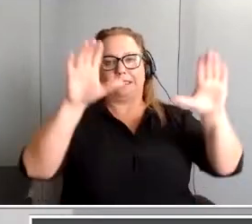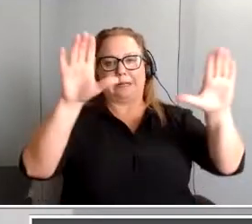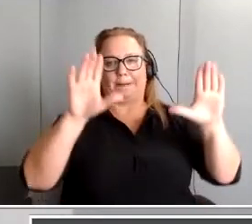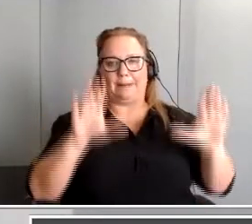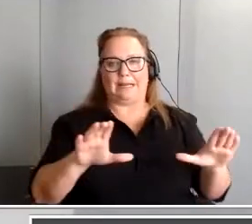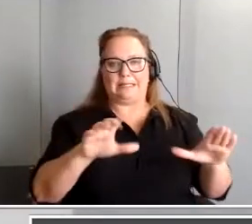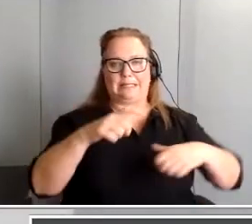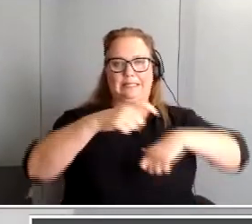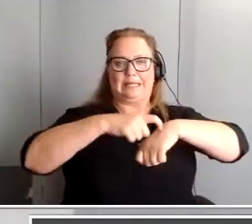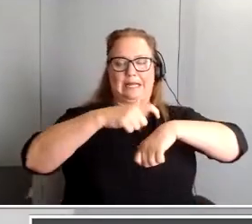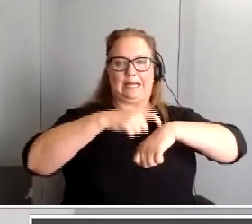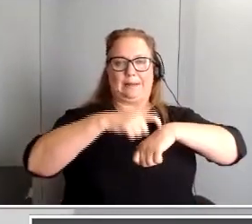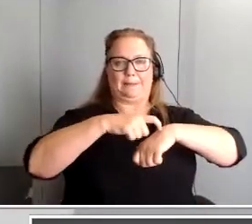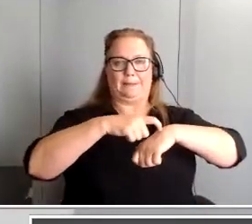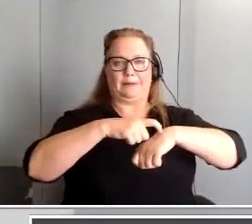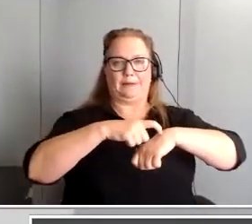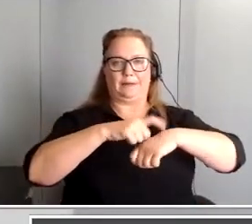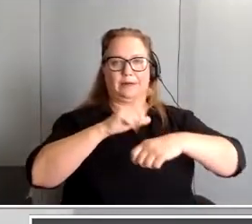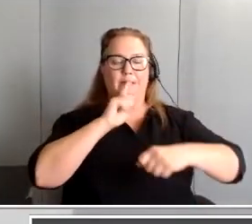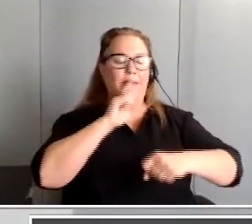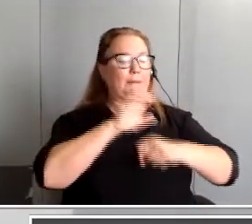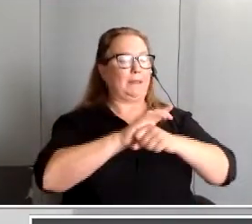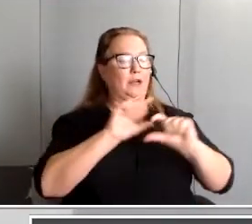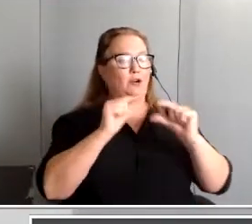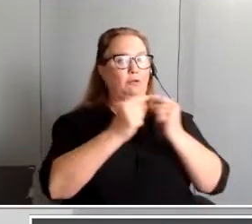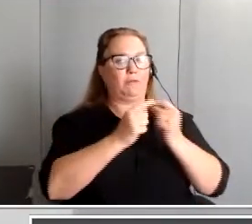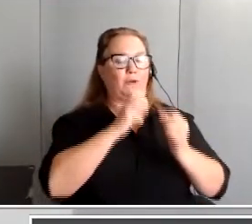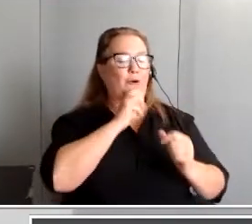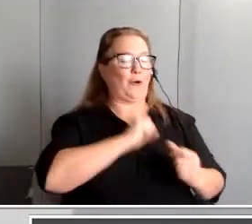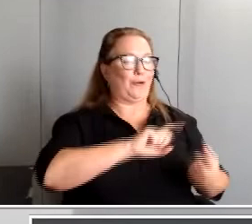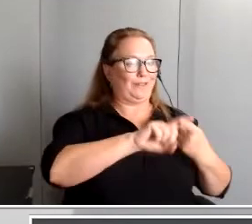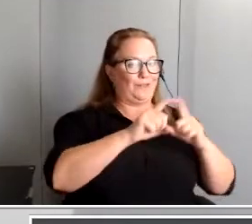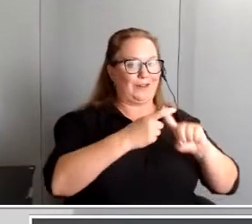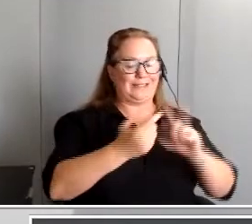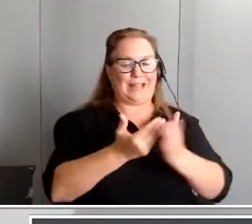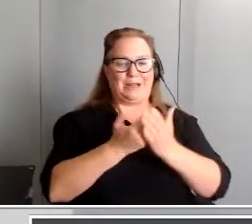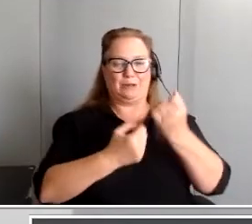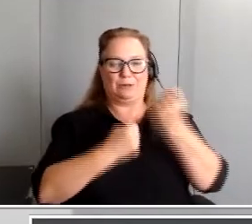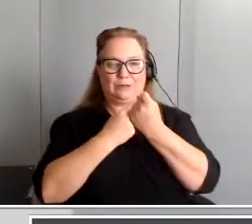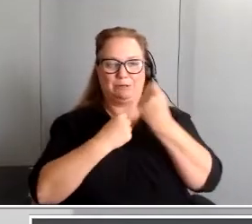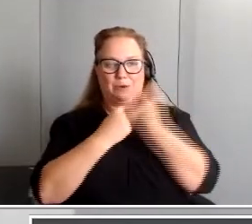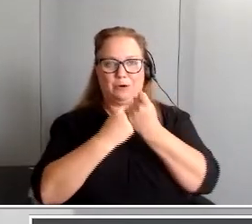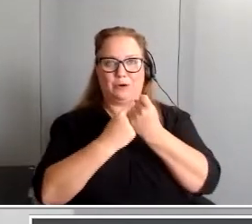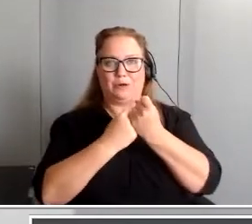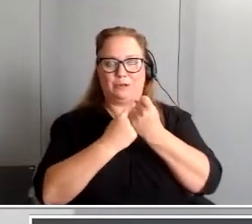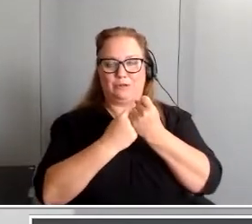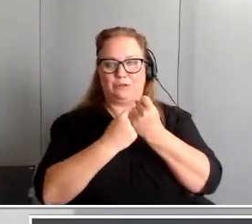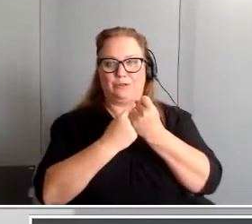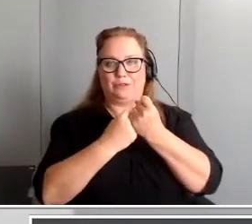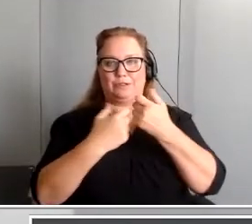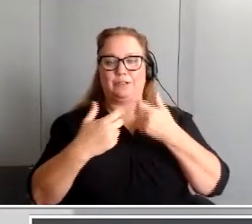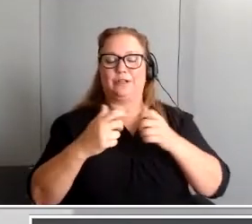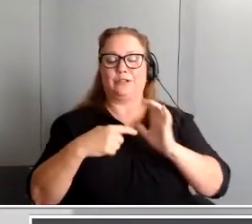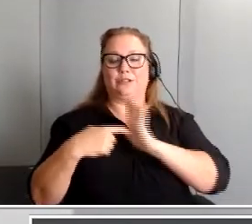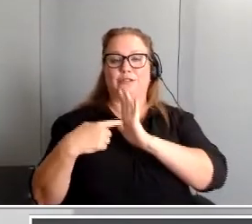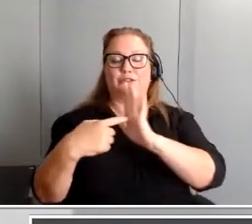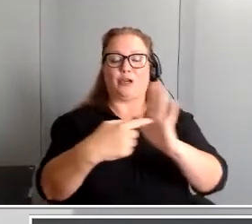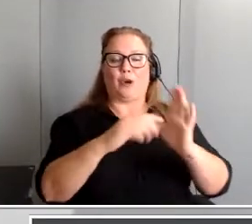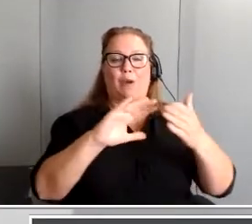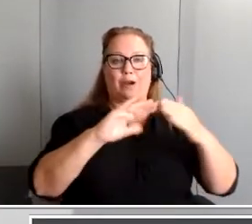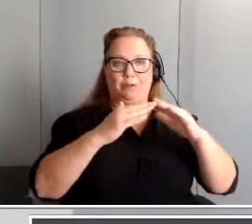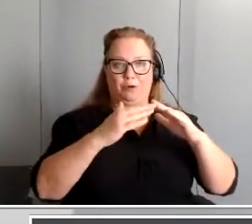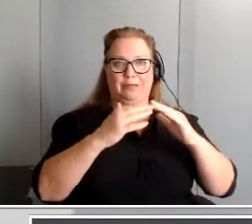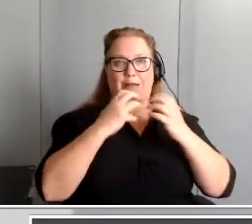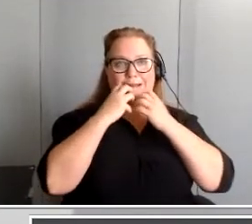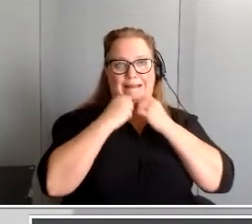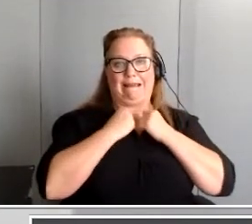amazing time. It is where a committed group of our old friends and new supporters come together to show our community that we